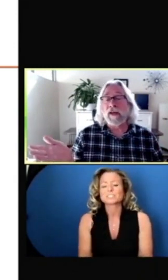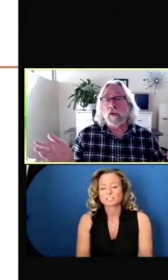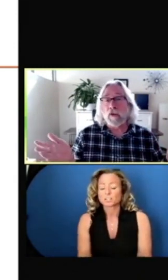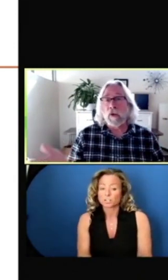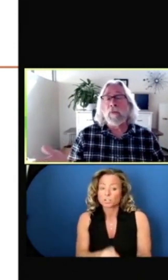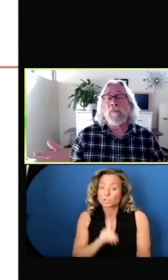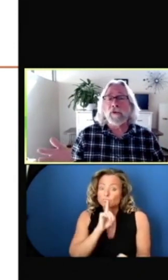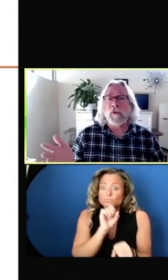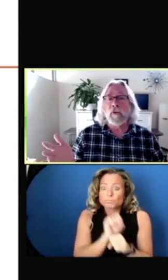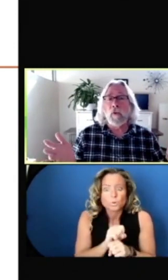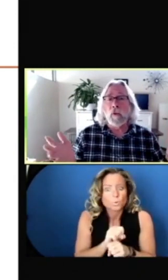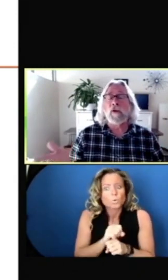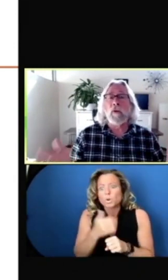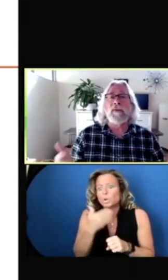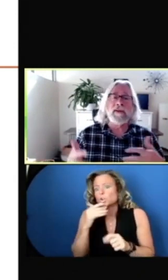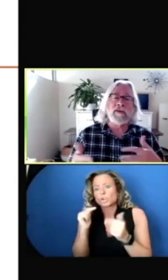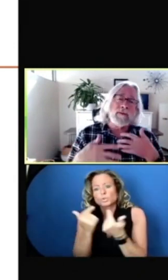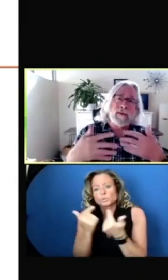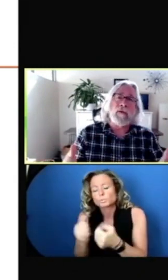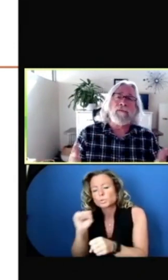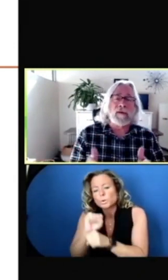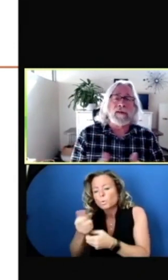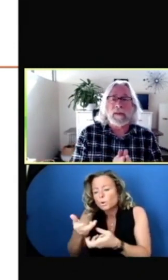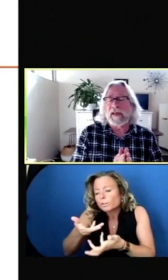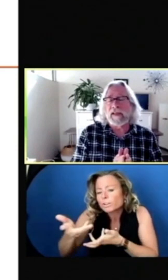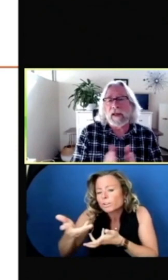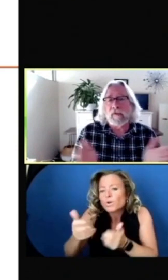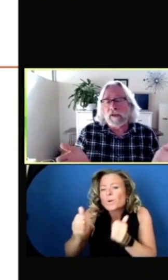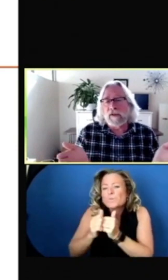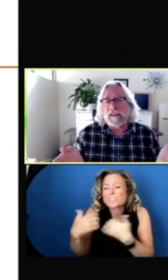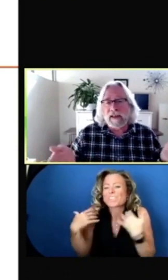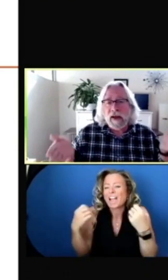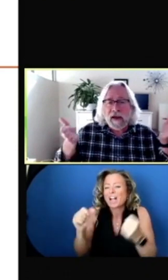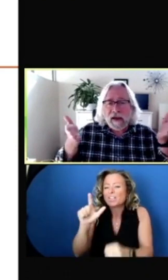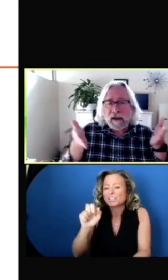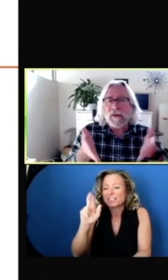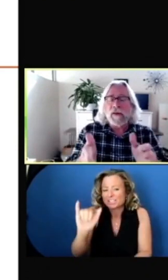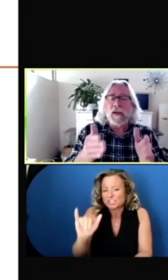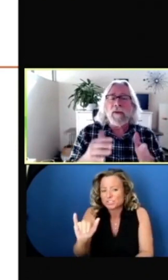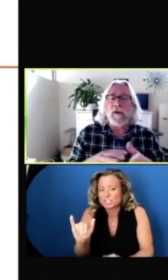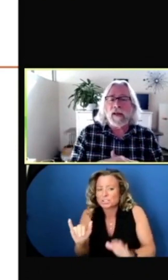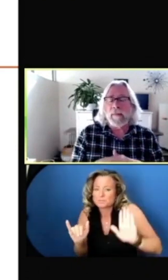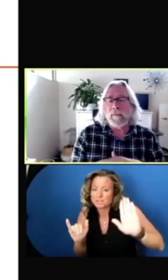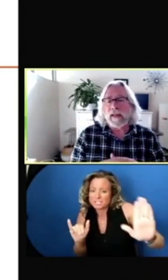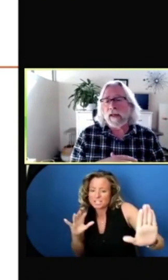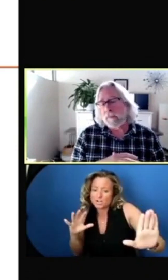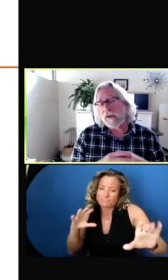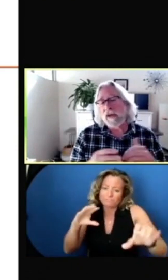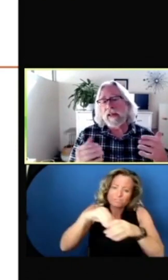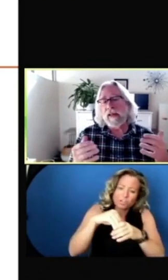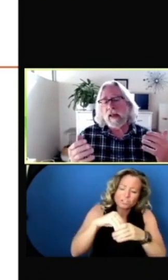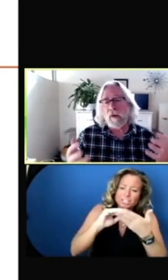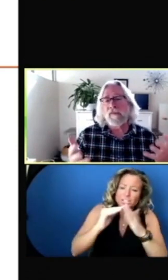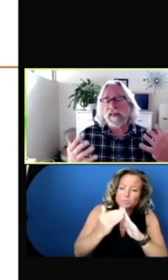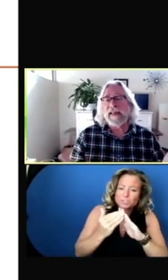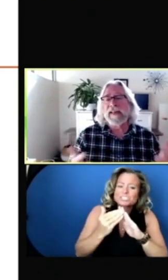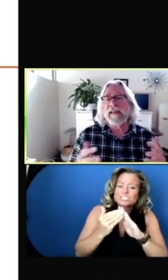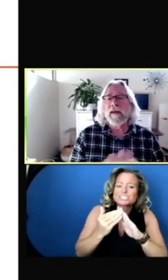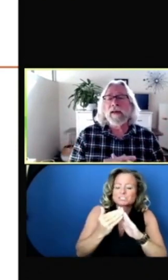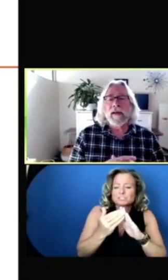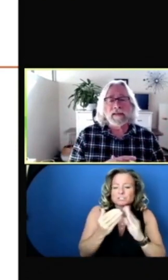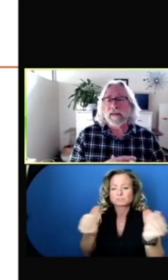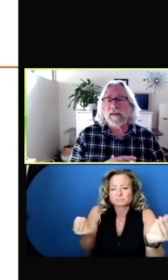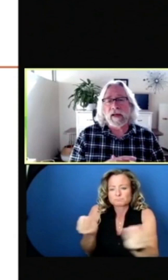actually a great group to work with in terms of health literacy, because health literacy into the community and meeting a community health